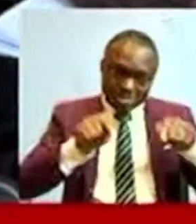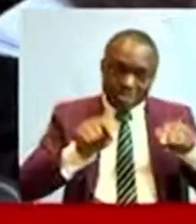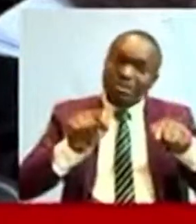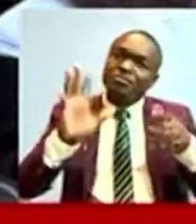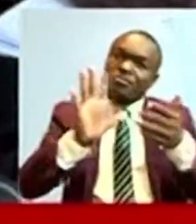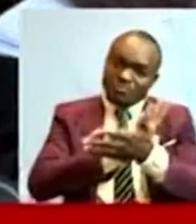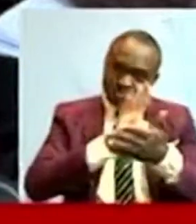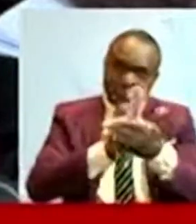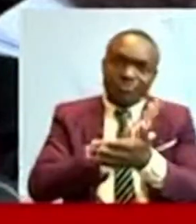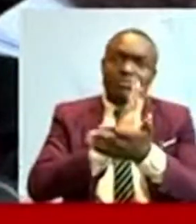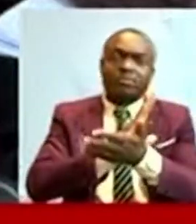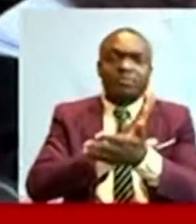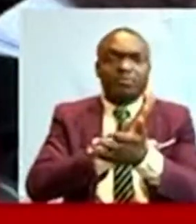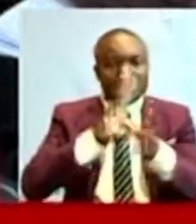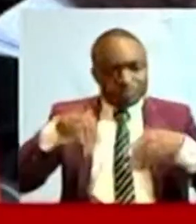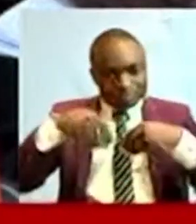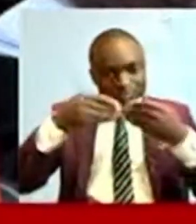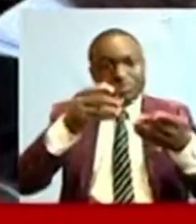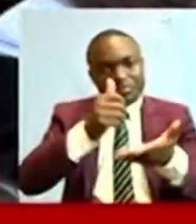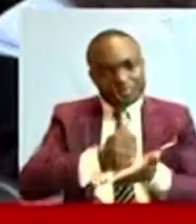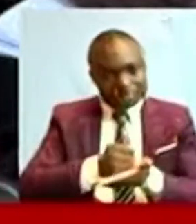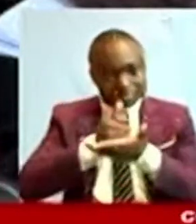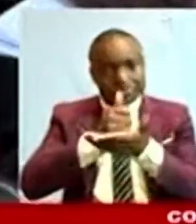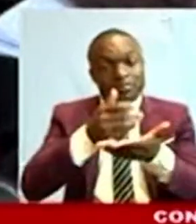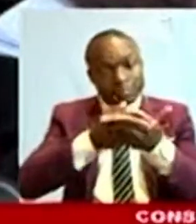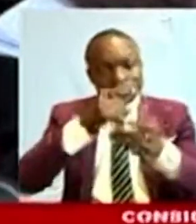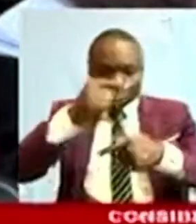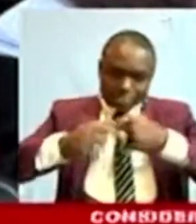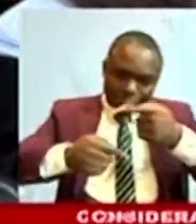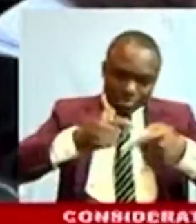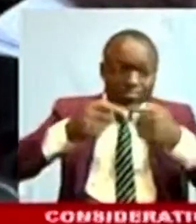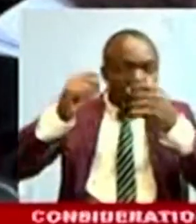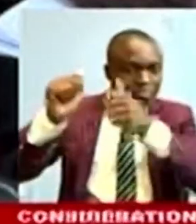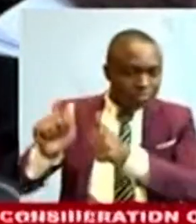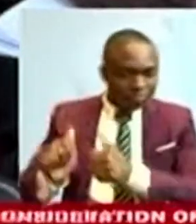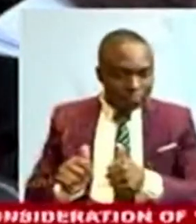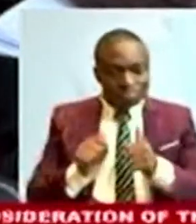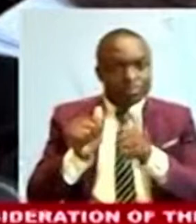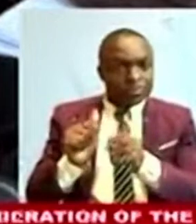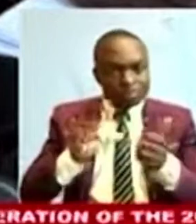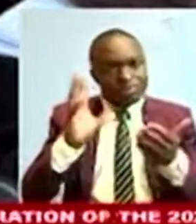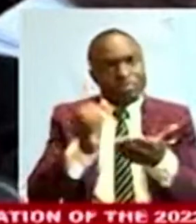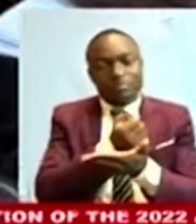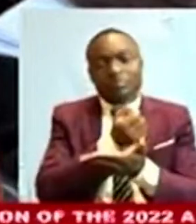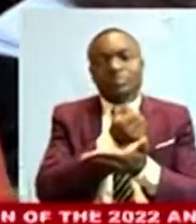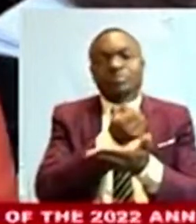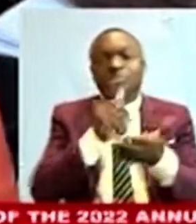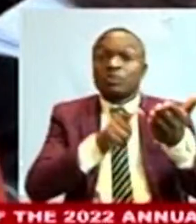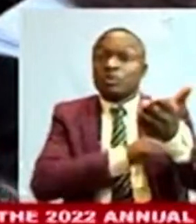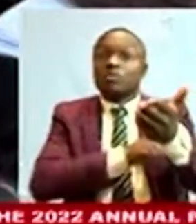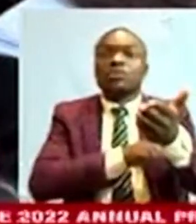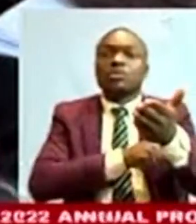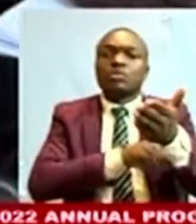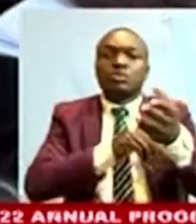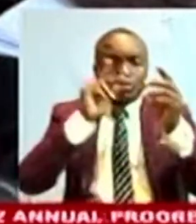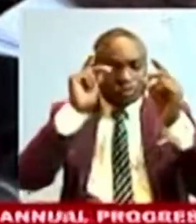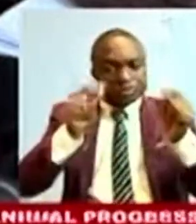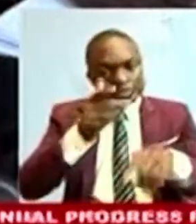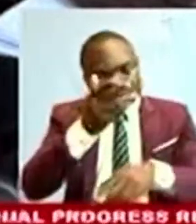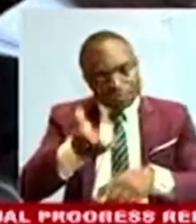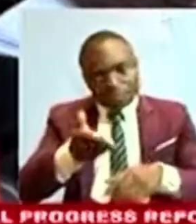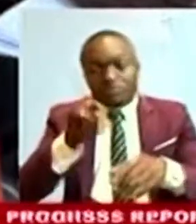have been provided. This is an ongoing activity, and I think it will take a while before we get there. We need everybody, all concerted efforts